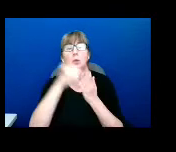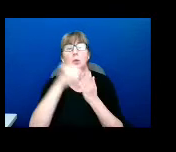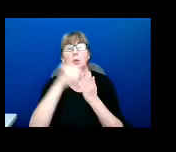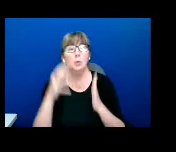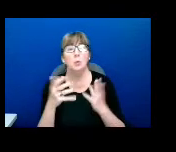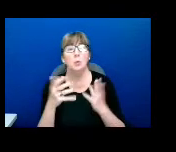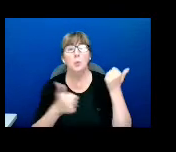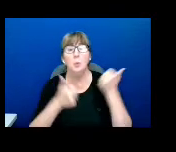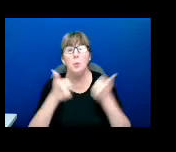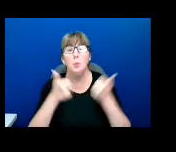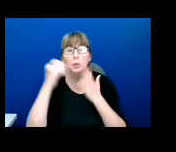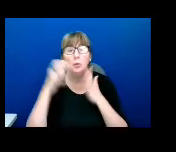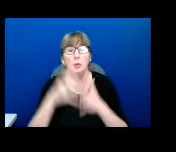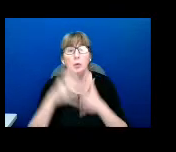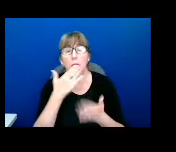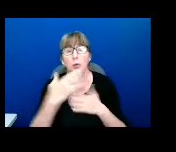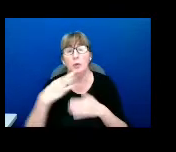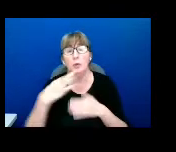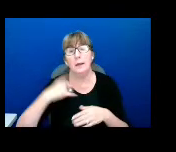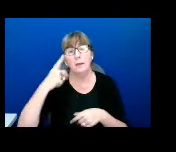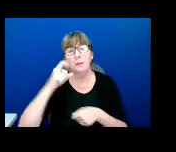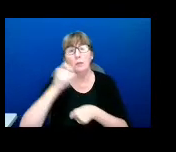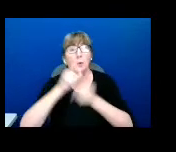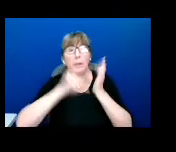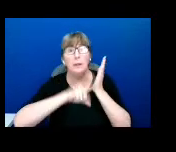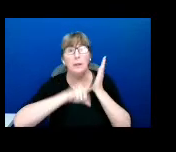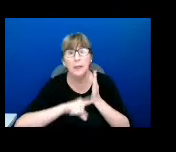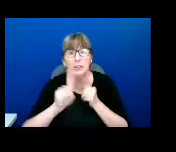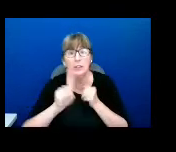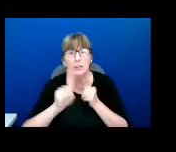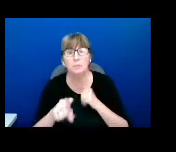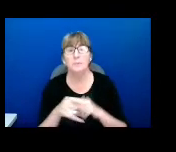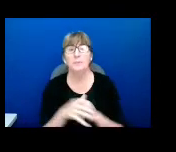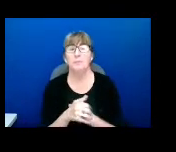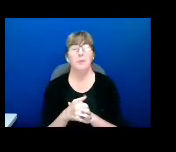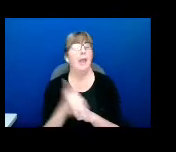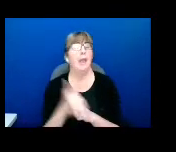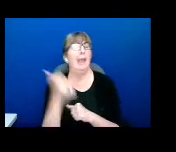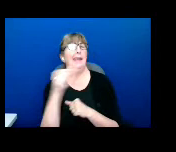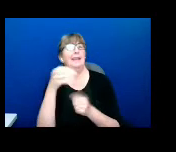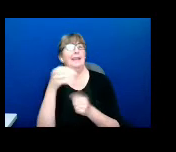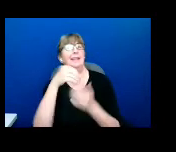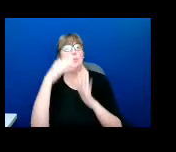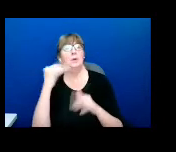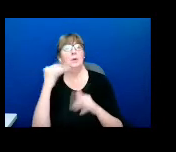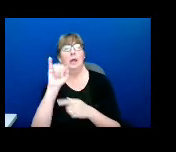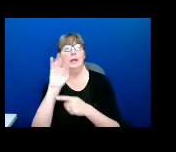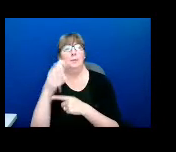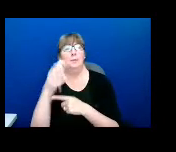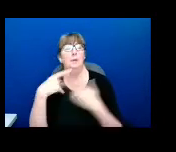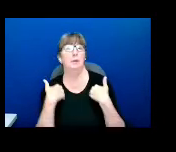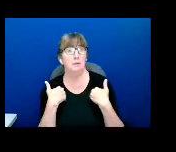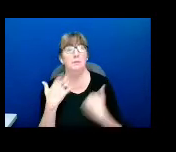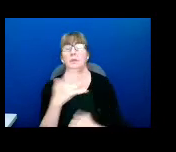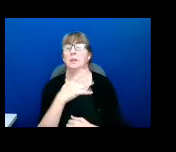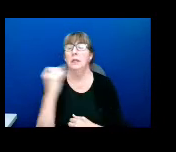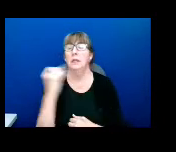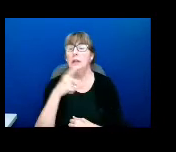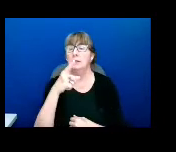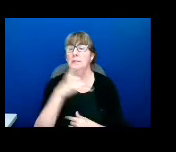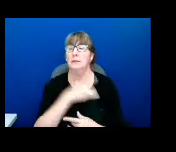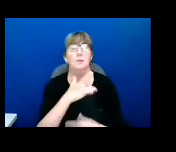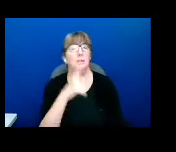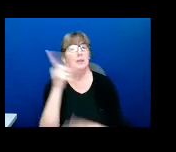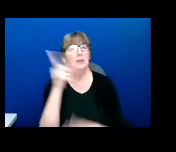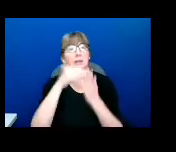candidates to participate in work exploration? Well, any student with an IEP, but usually these are students that are not on a